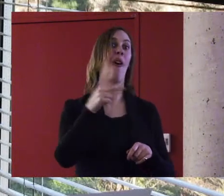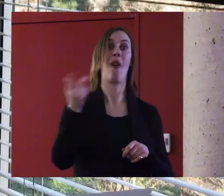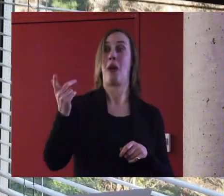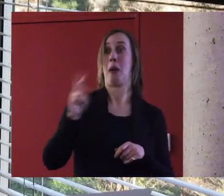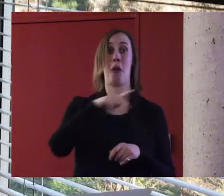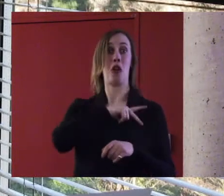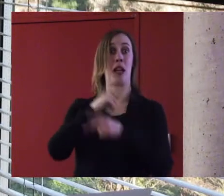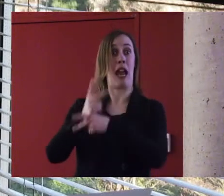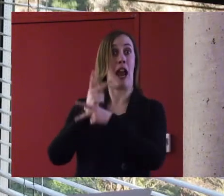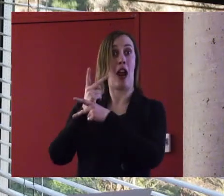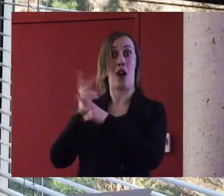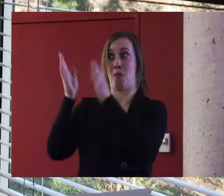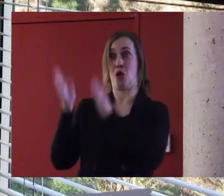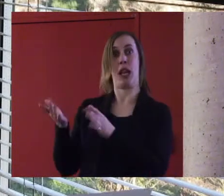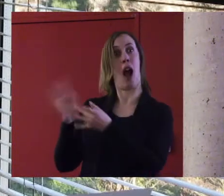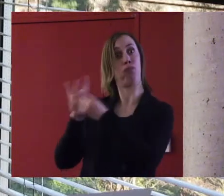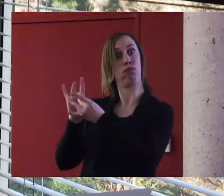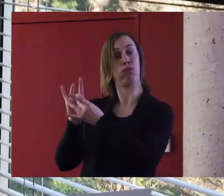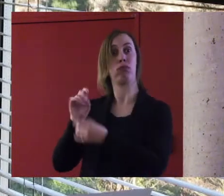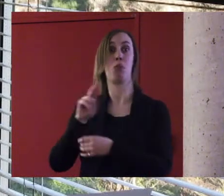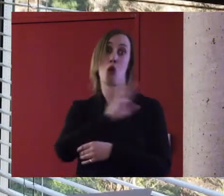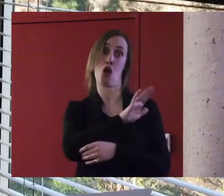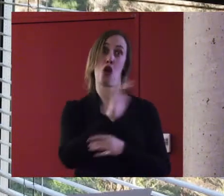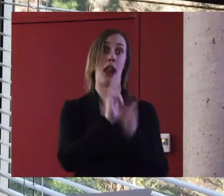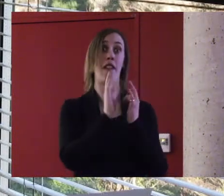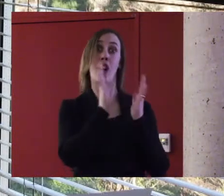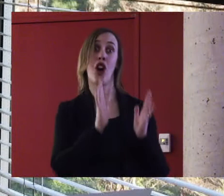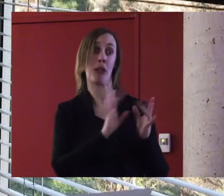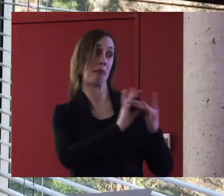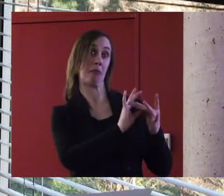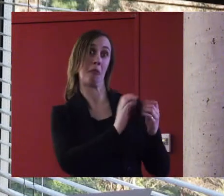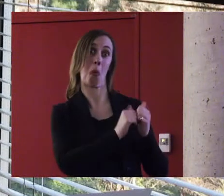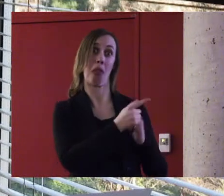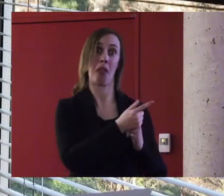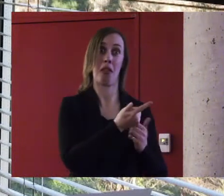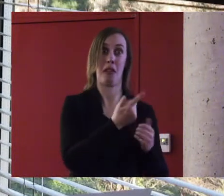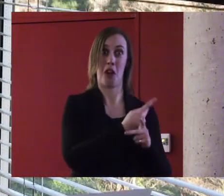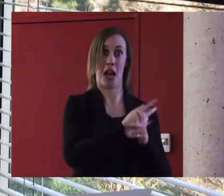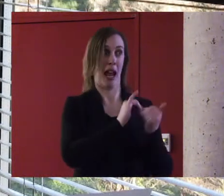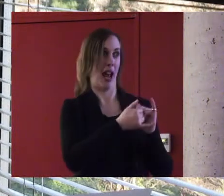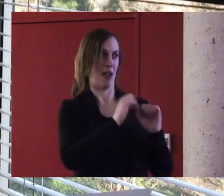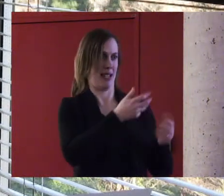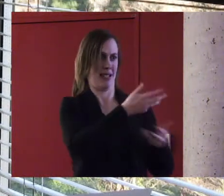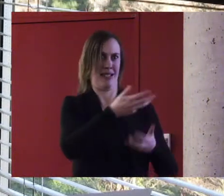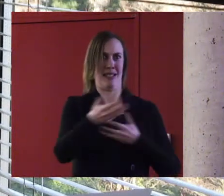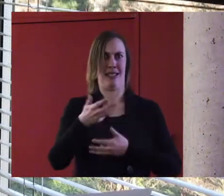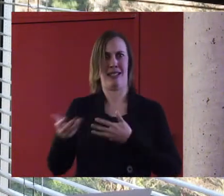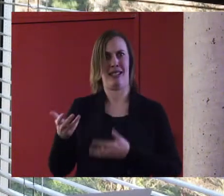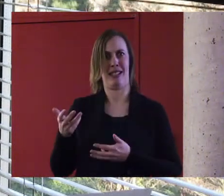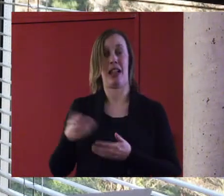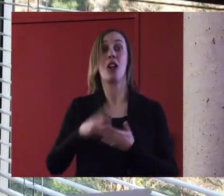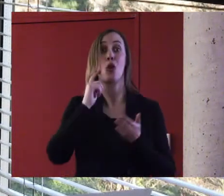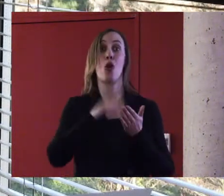worker, assistant, or her lover. And you may have discovered the humor which characterizes not